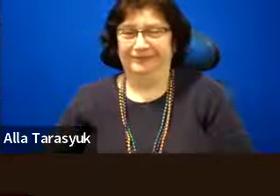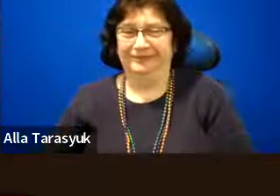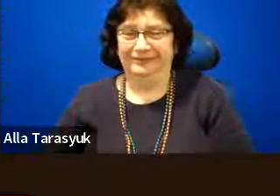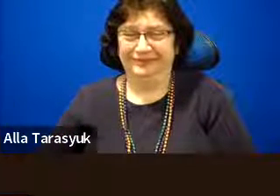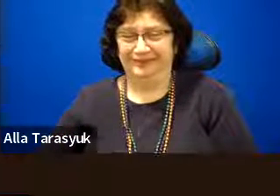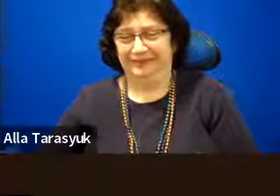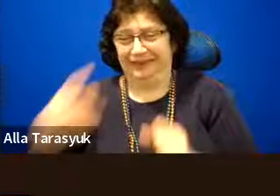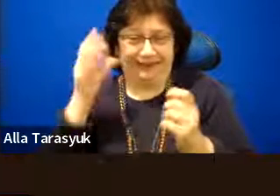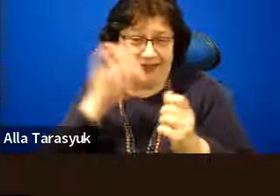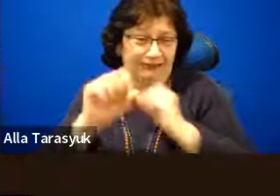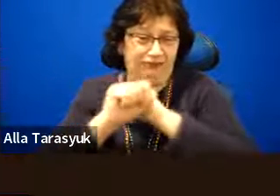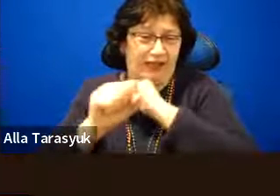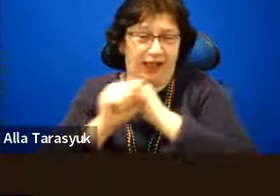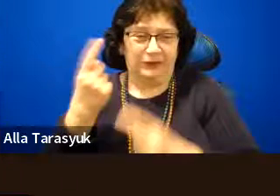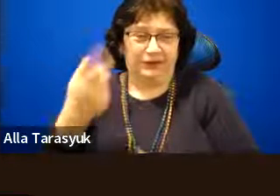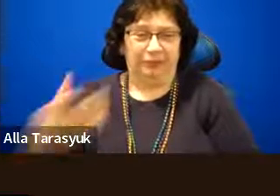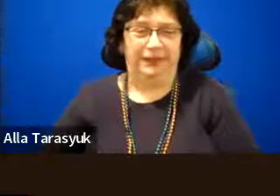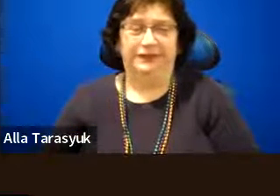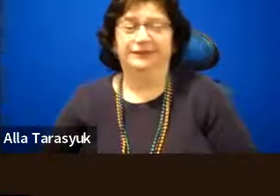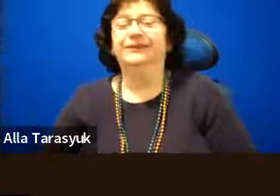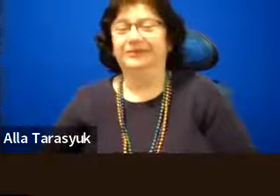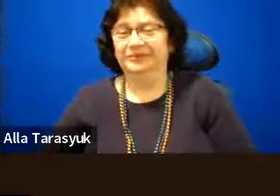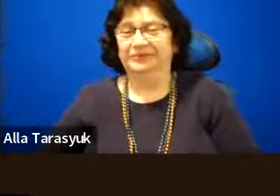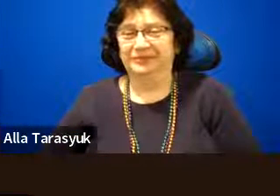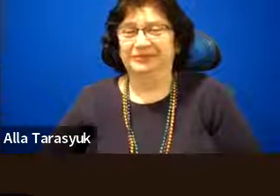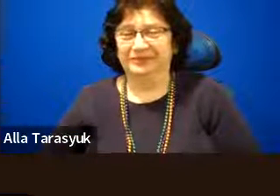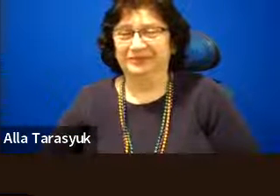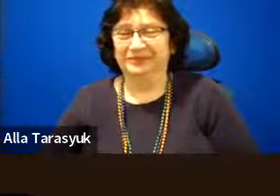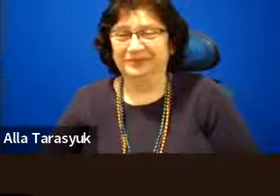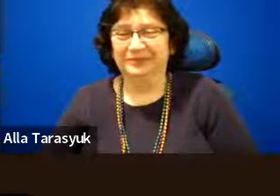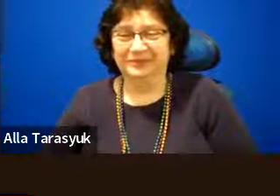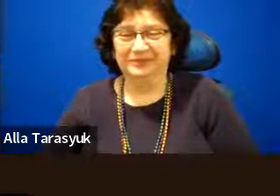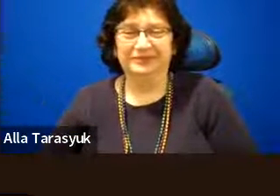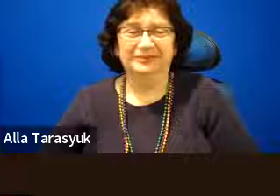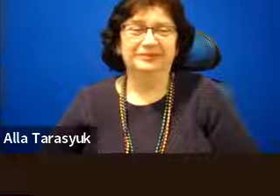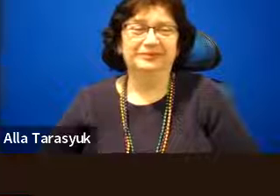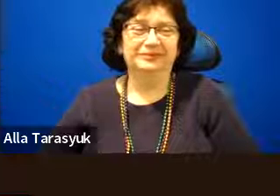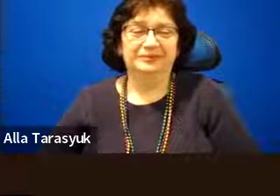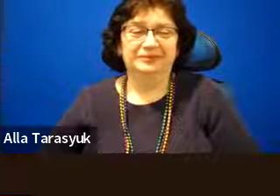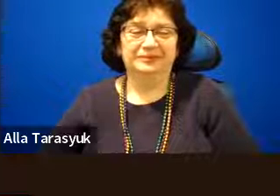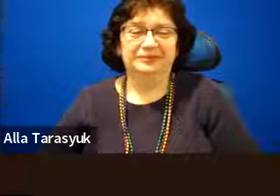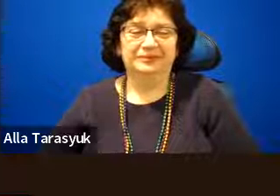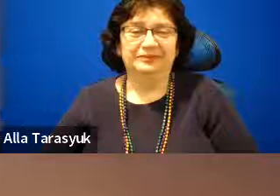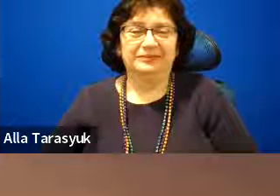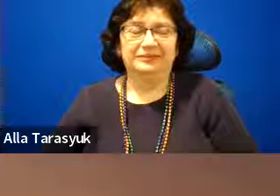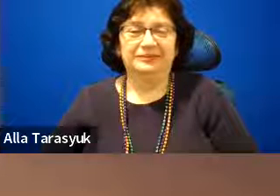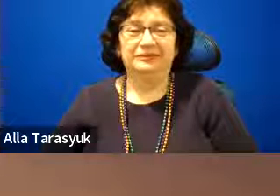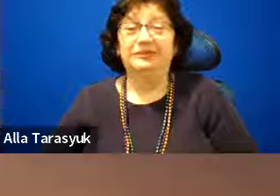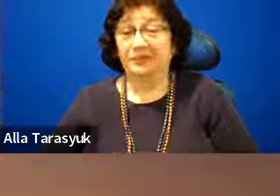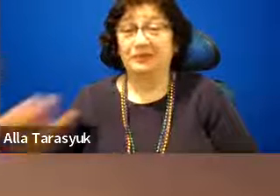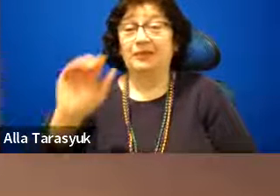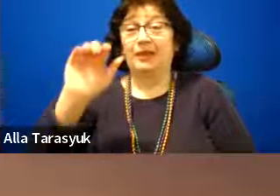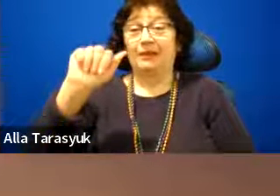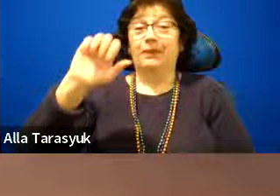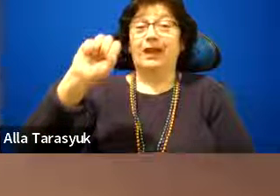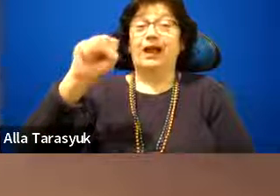This is this picture is just, you know, it's an advertisement, but I'm not sponsoring anything. It's just, it